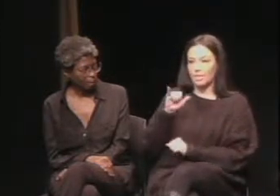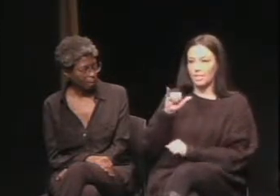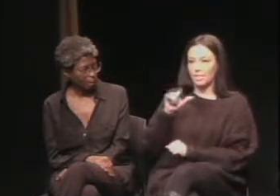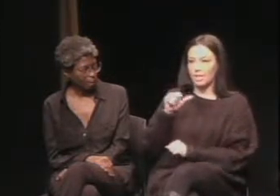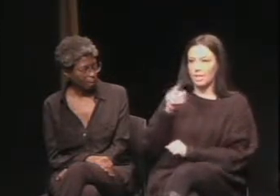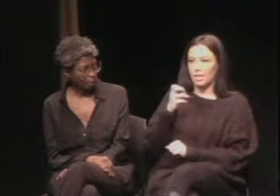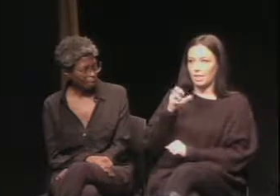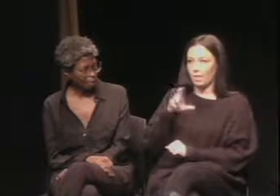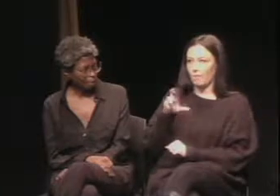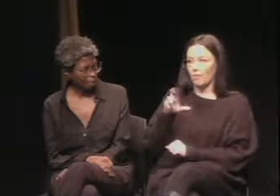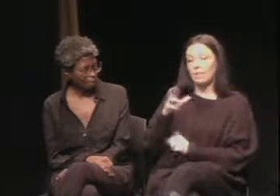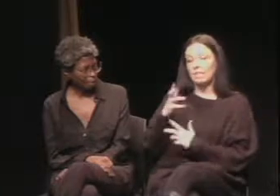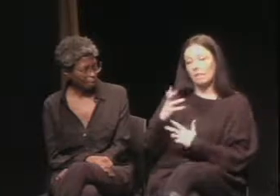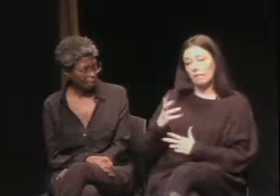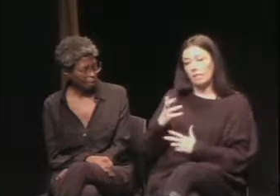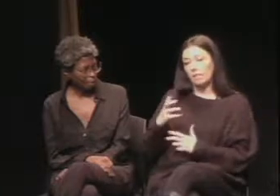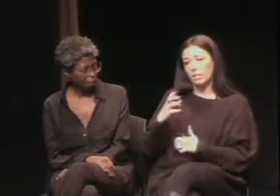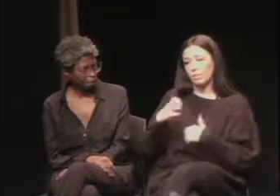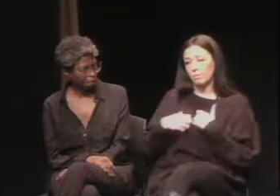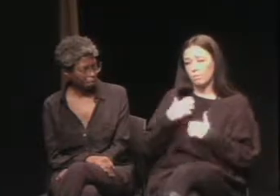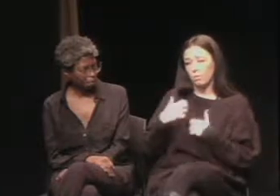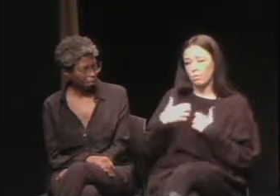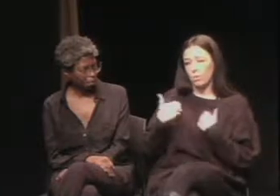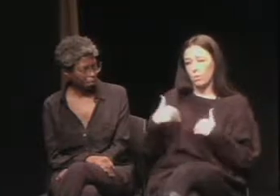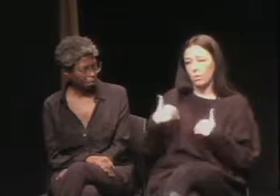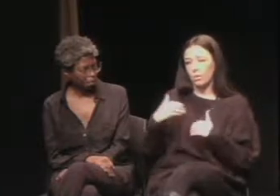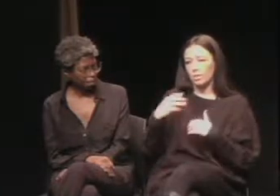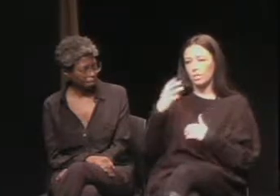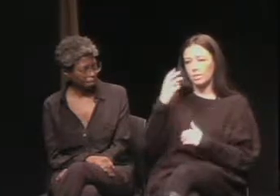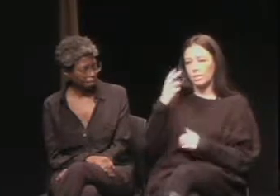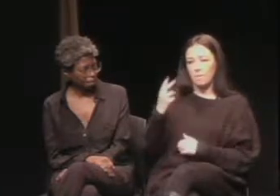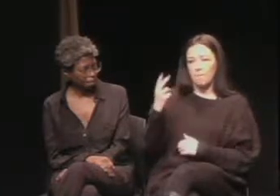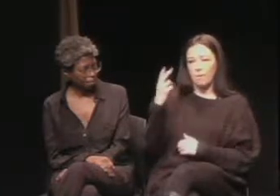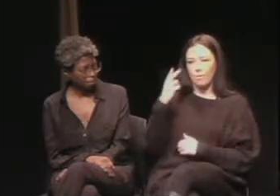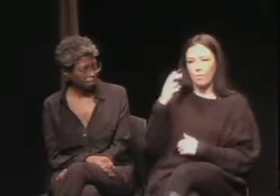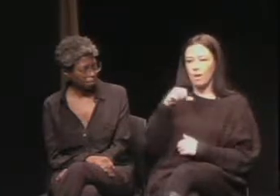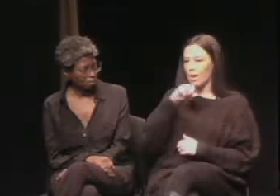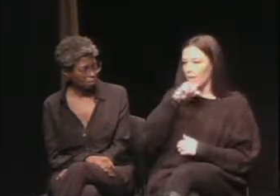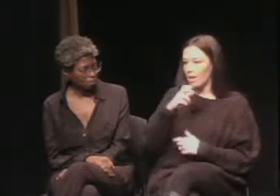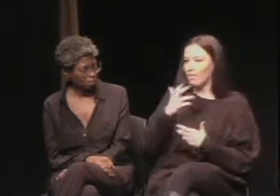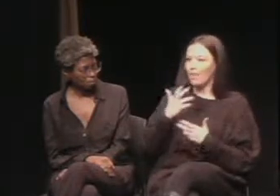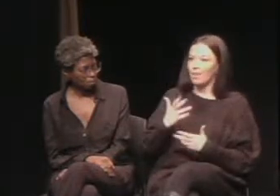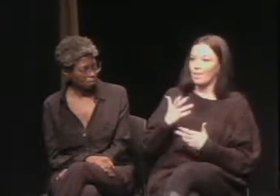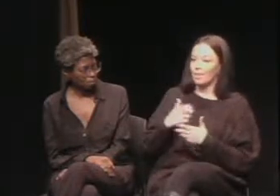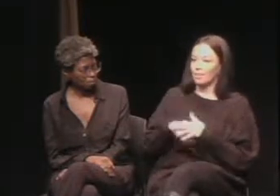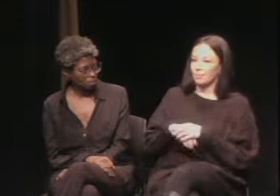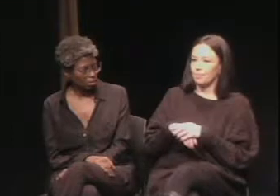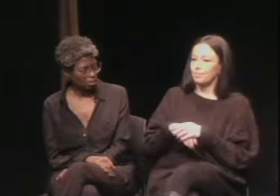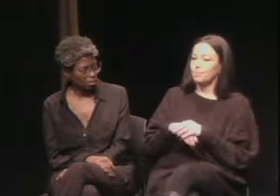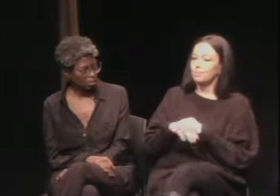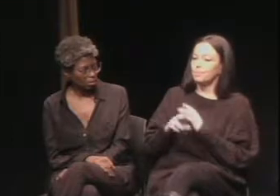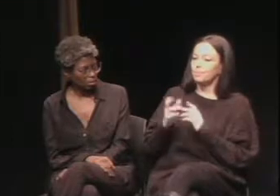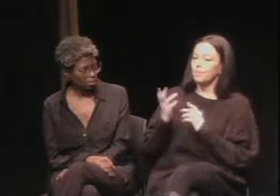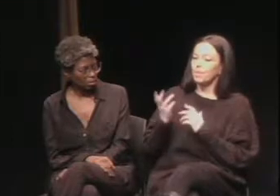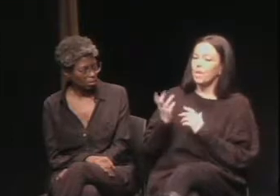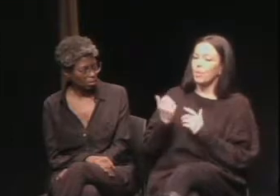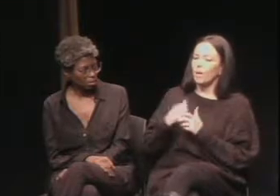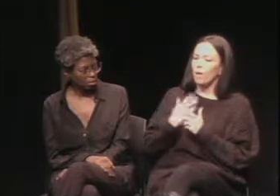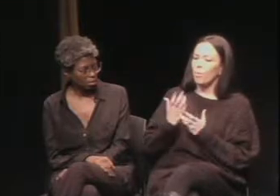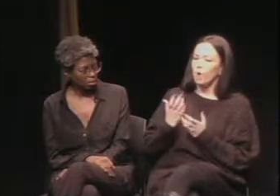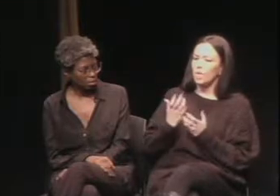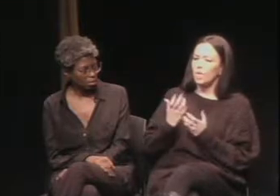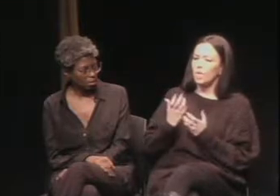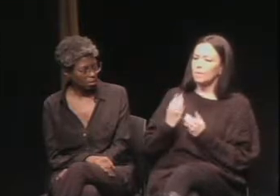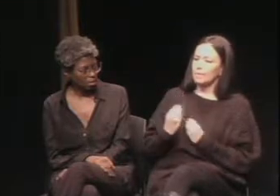Heavy is his memoir. And I love Heavy. And I wanted to like